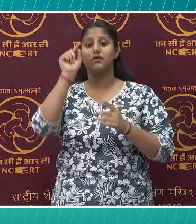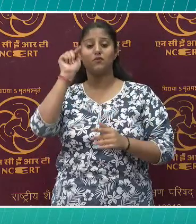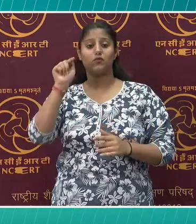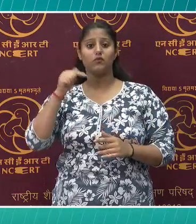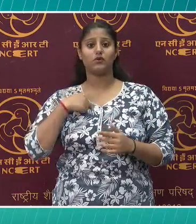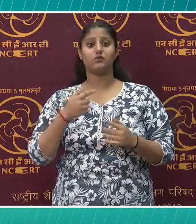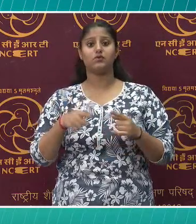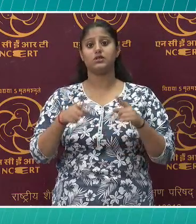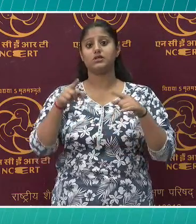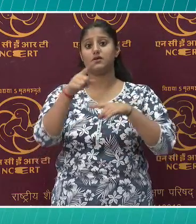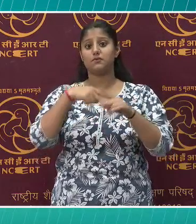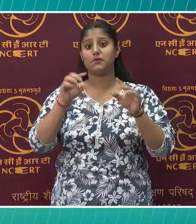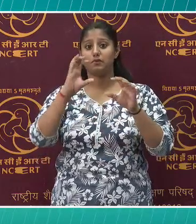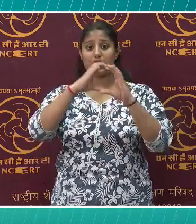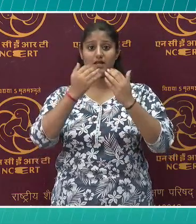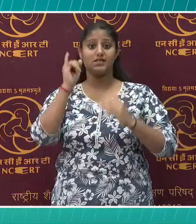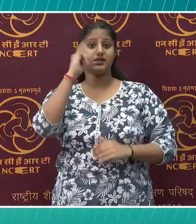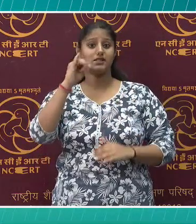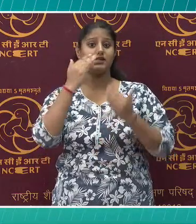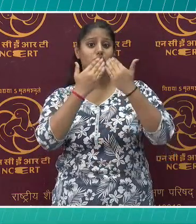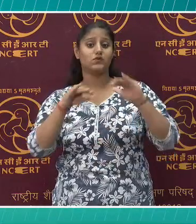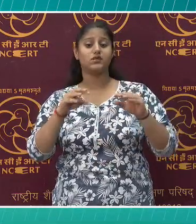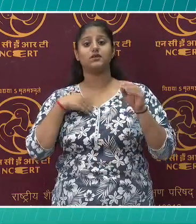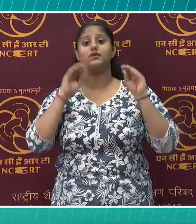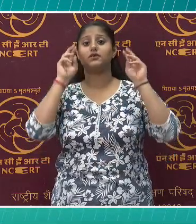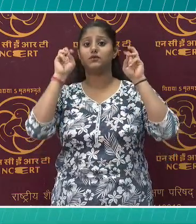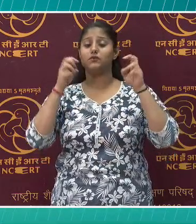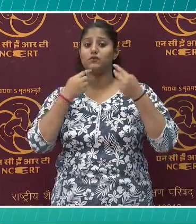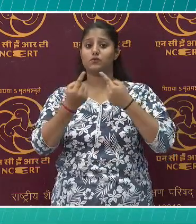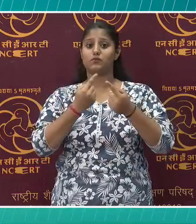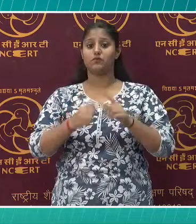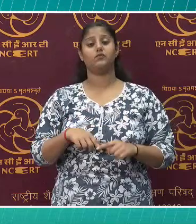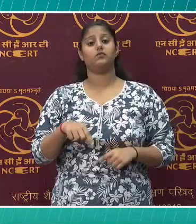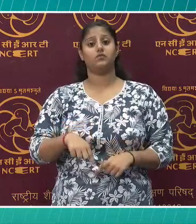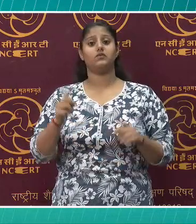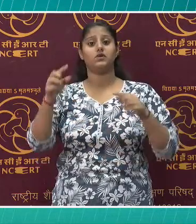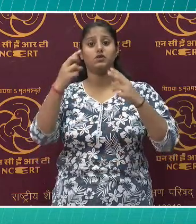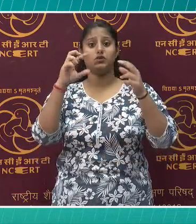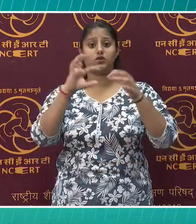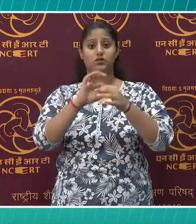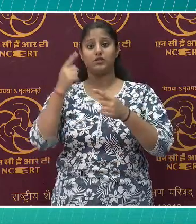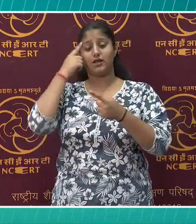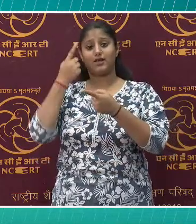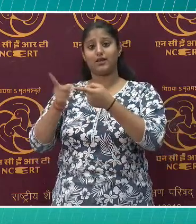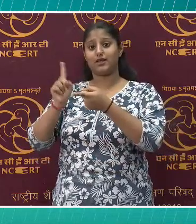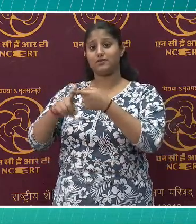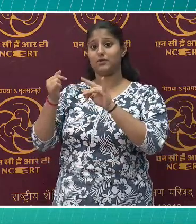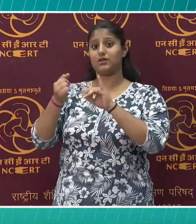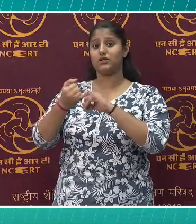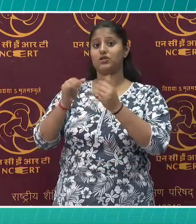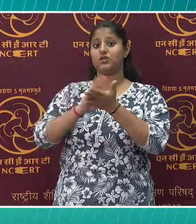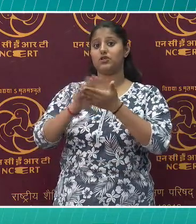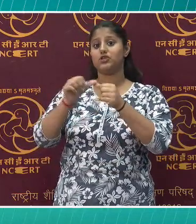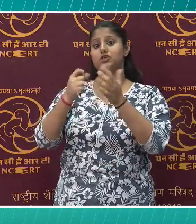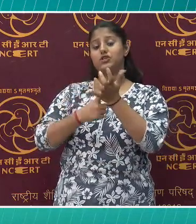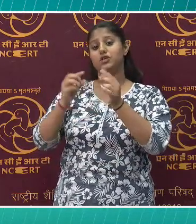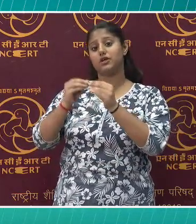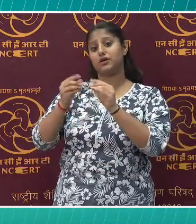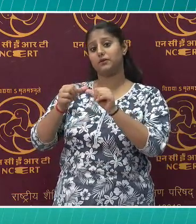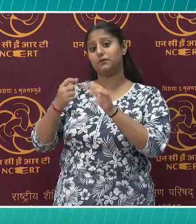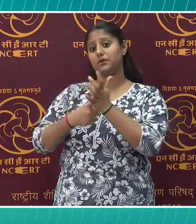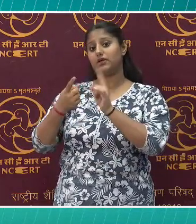are dealing with class 6 and joining us today is Professor Sharbari Banerjee from